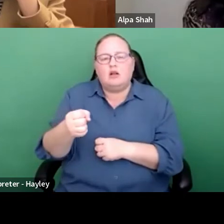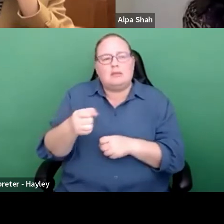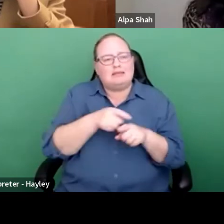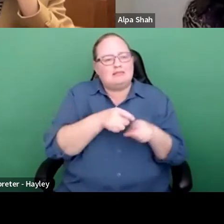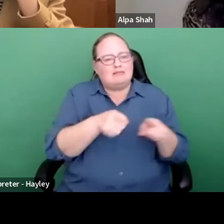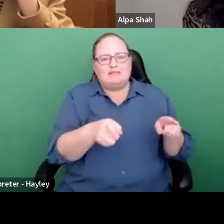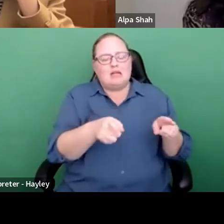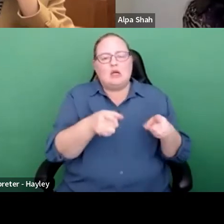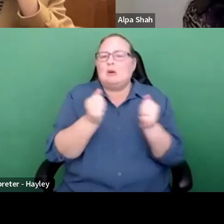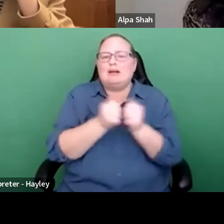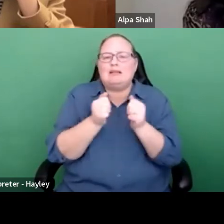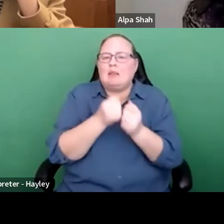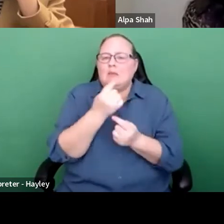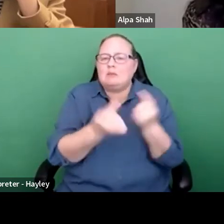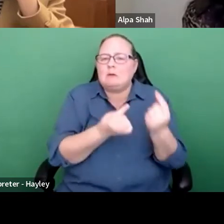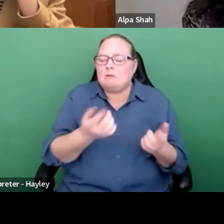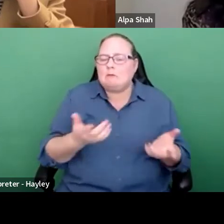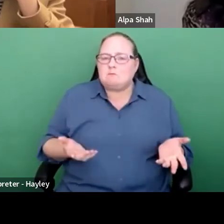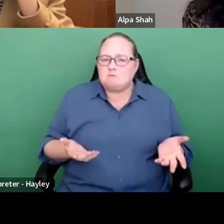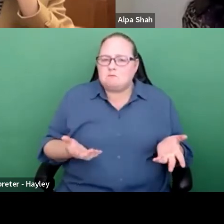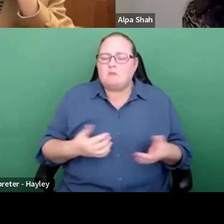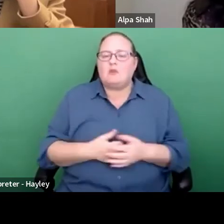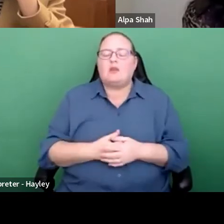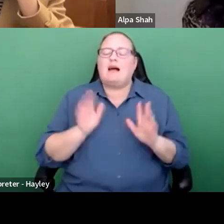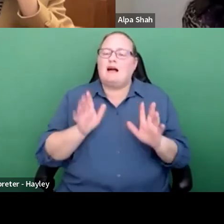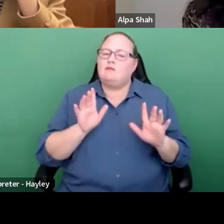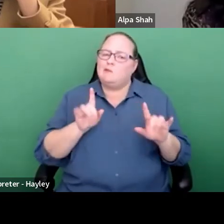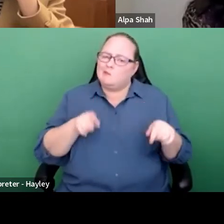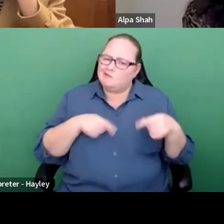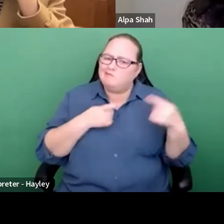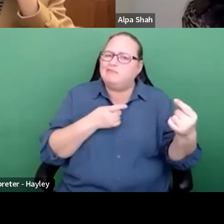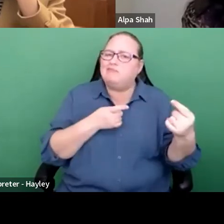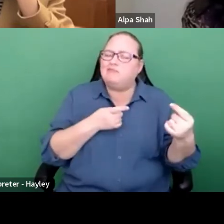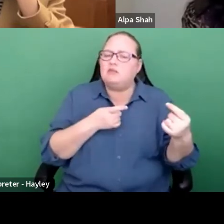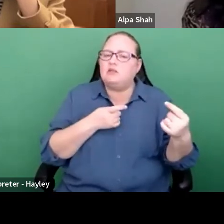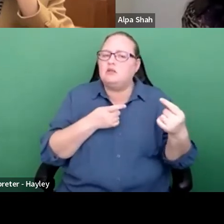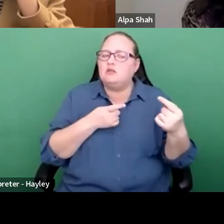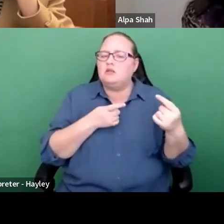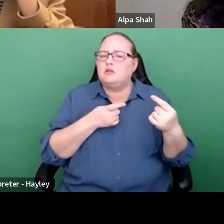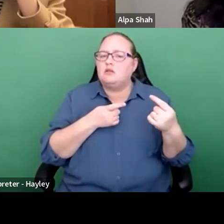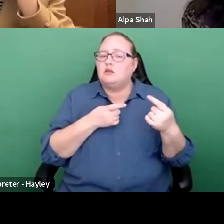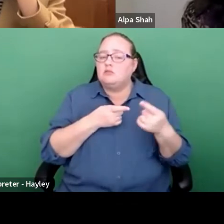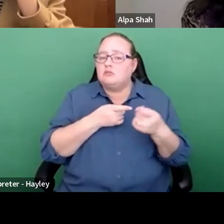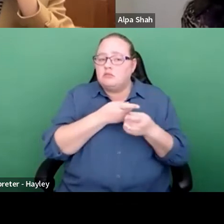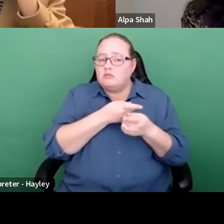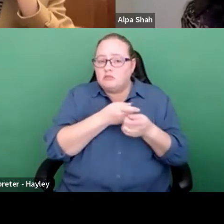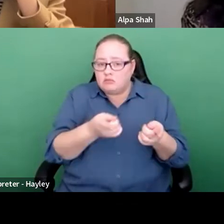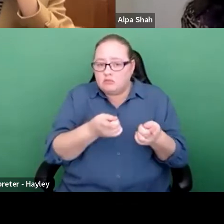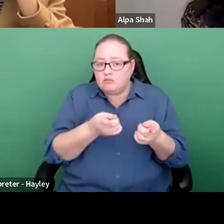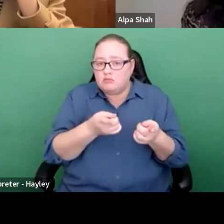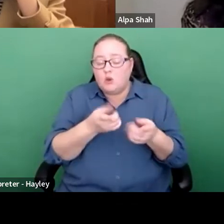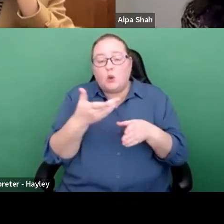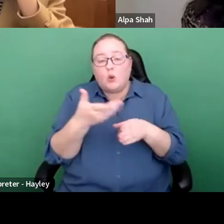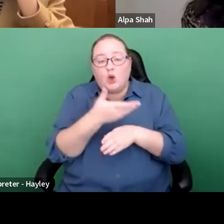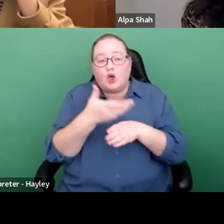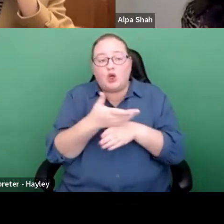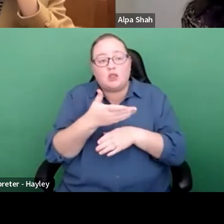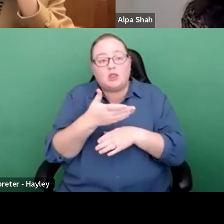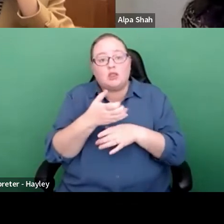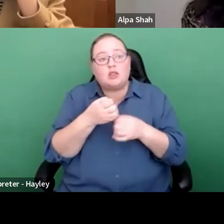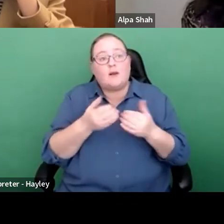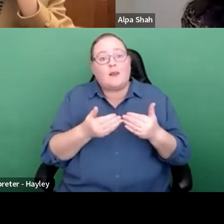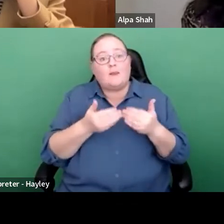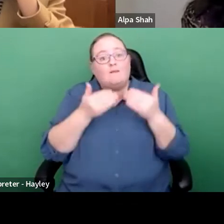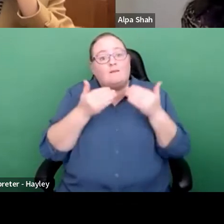challenged, and we need to give the ability, the reflective space for people on the front line to